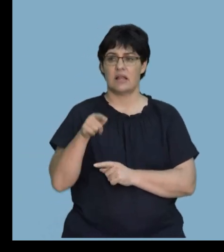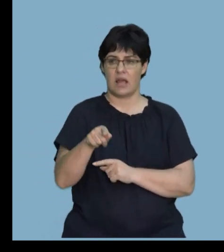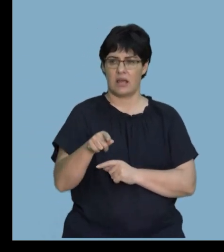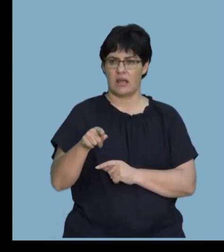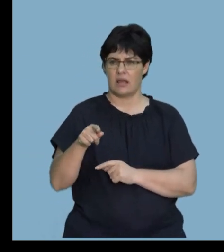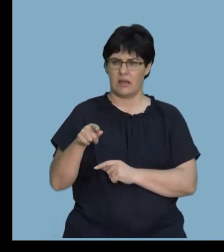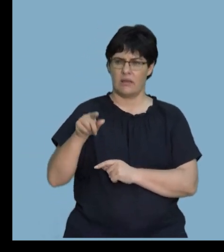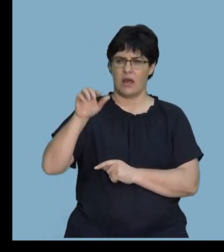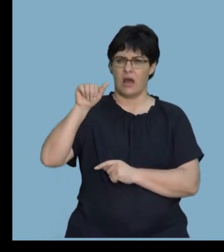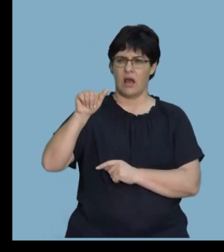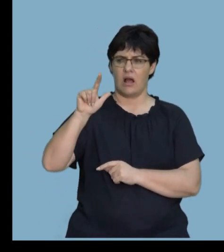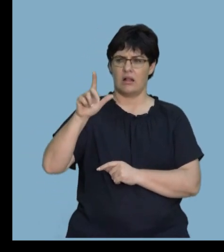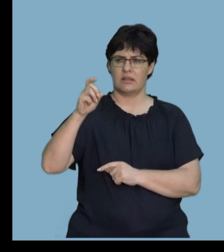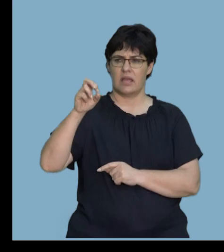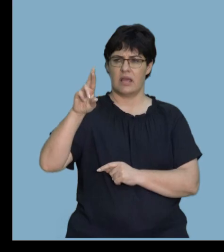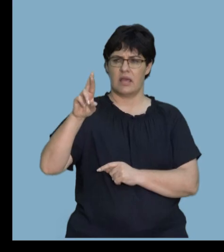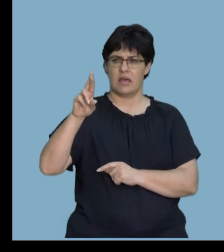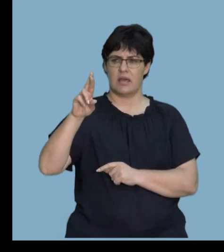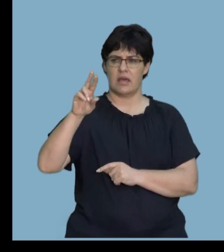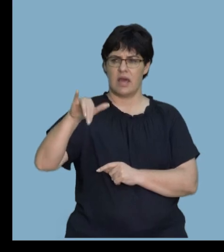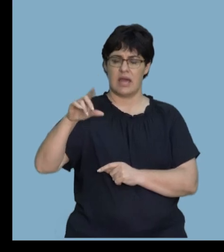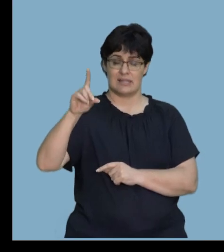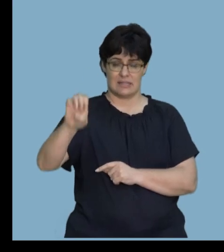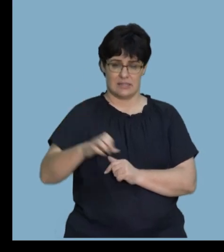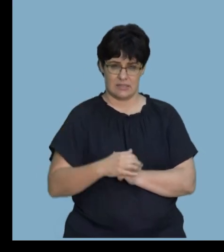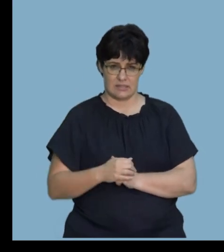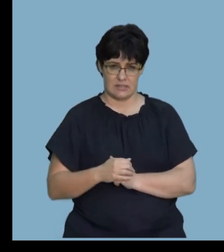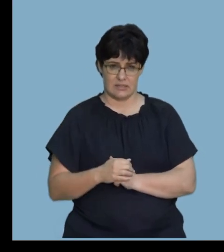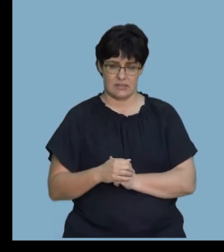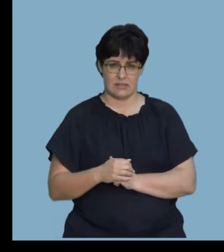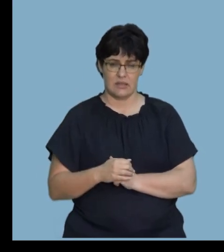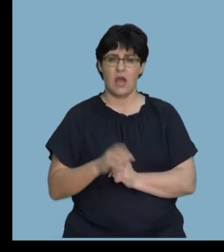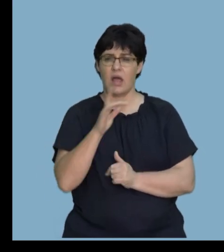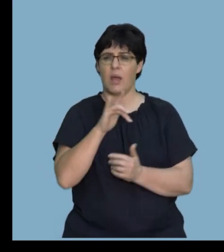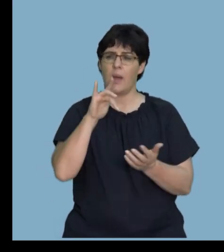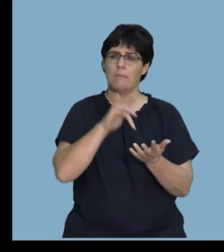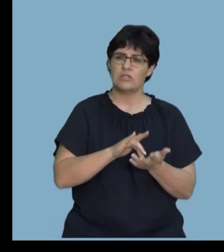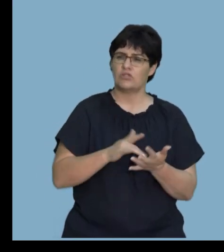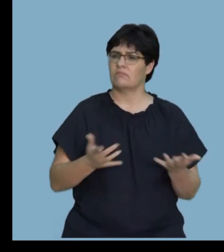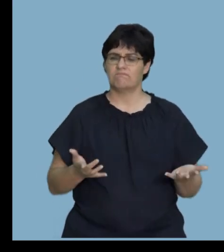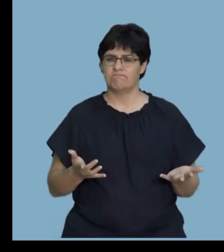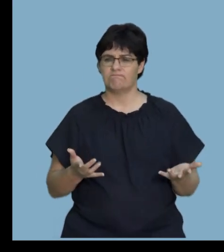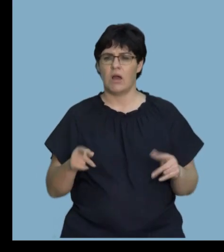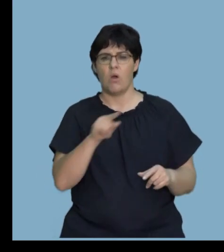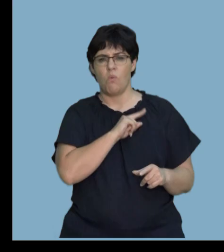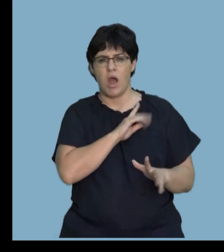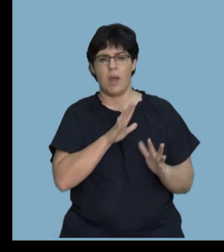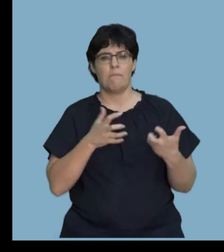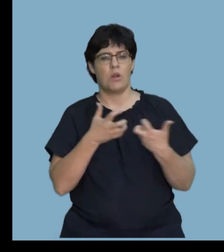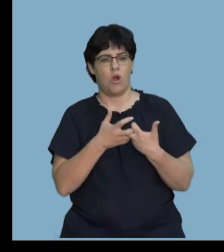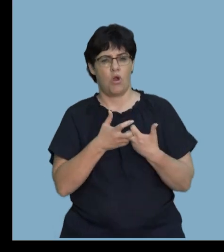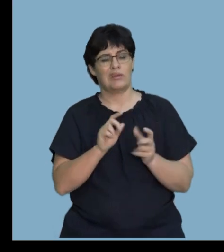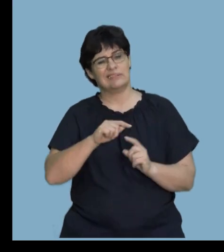be careful of that, okay? Now, this is not a positional isomer. Why? Because it belongs to a different homologous